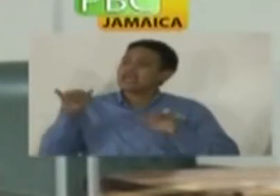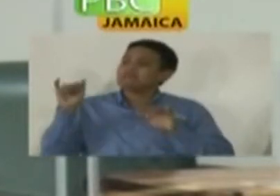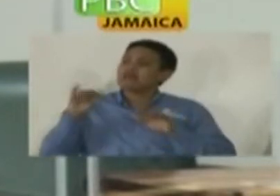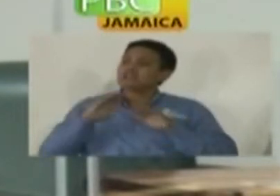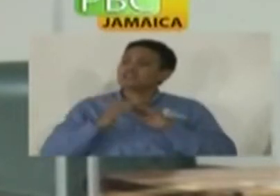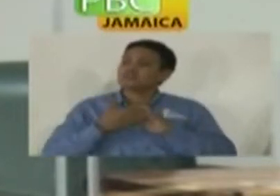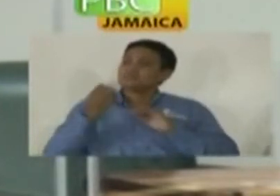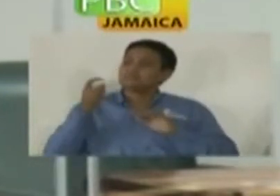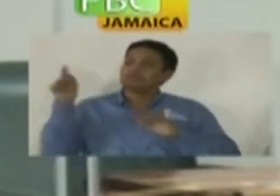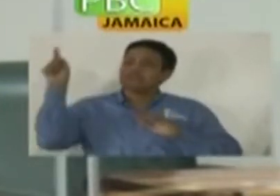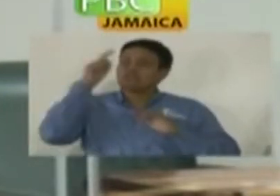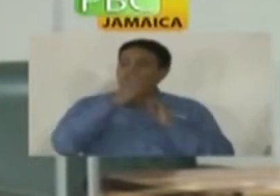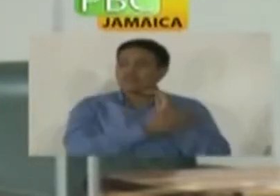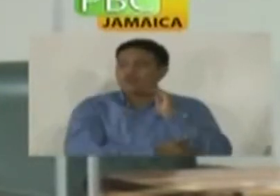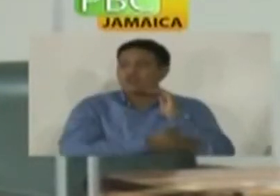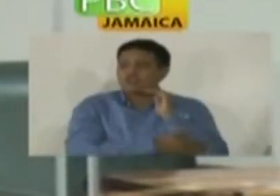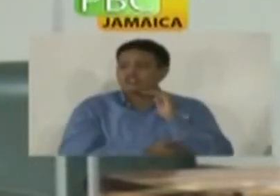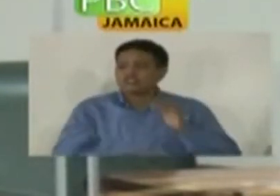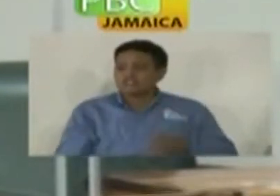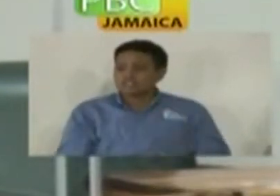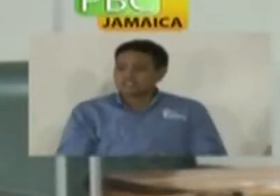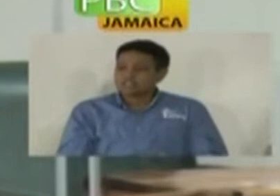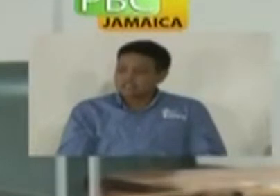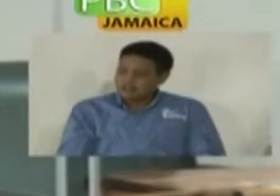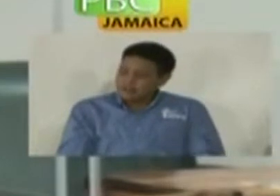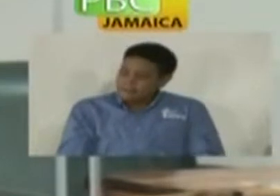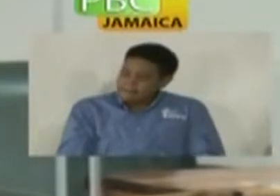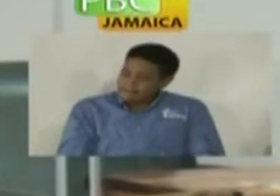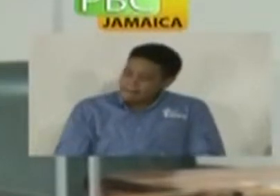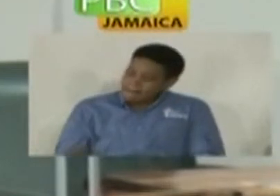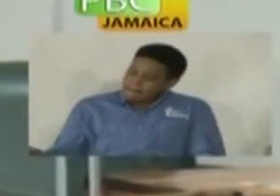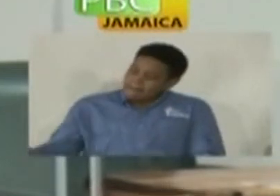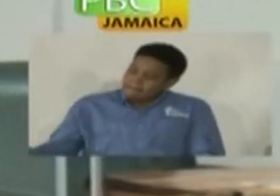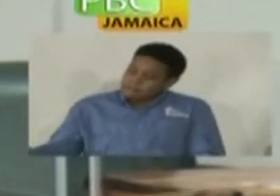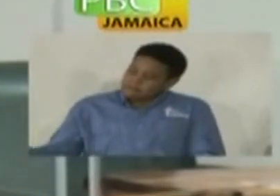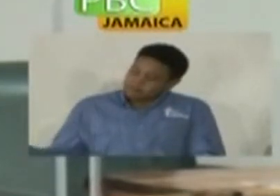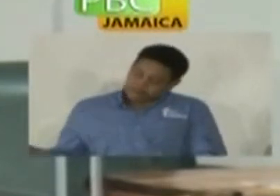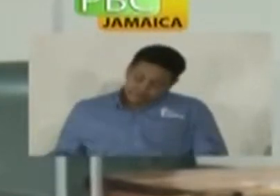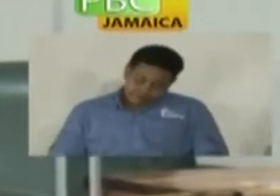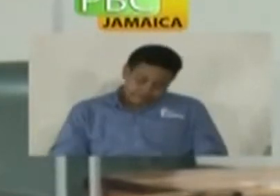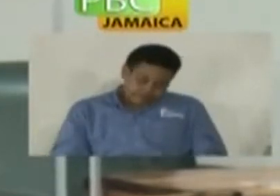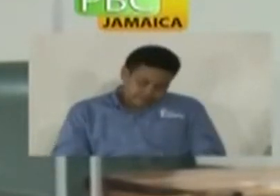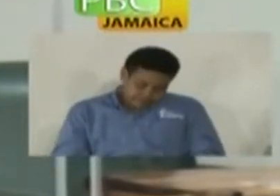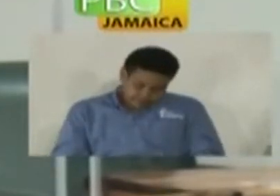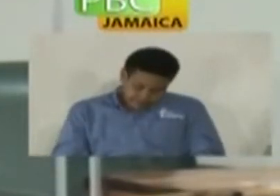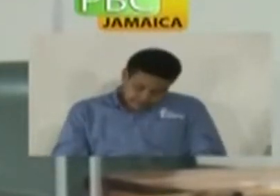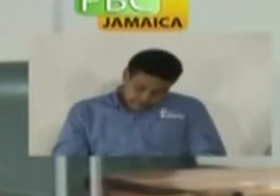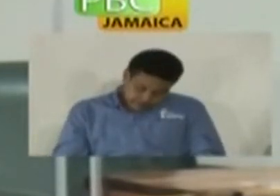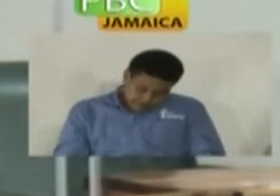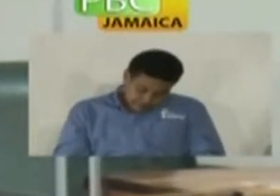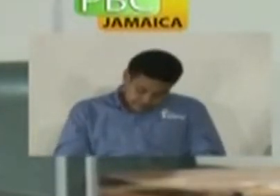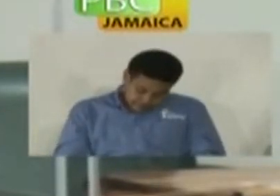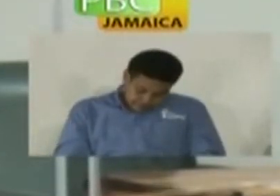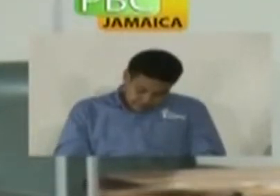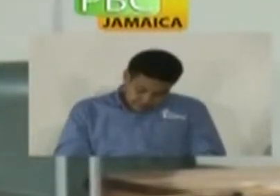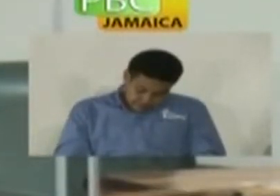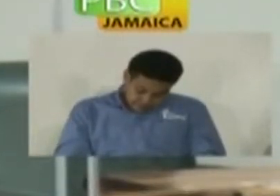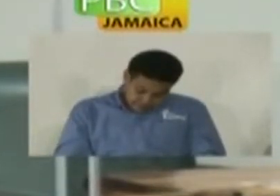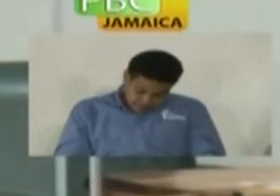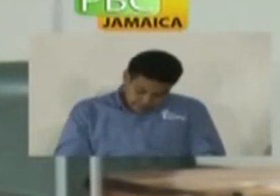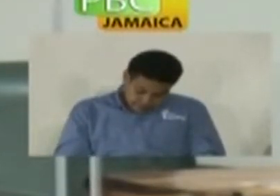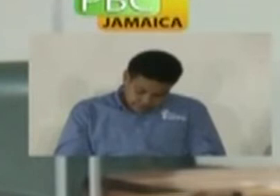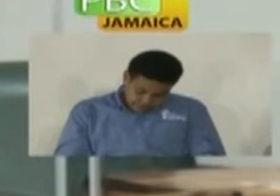Jamaica, Mr. President. And in Africa, of course, I